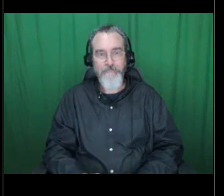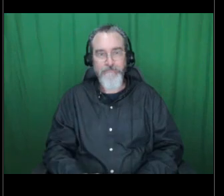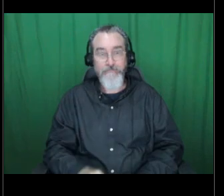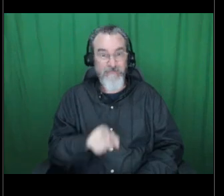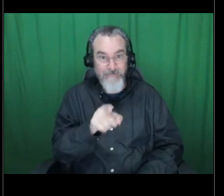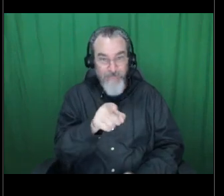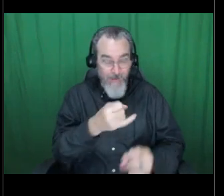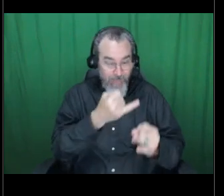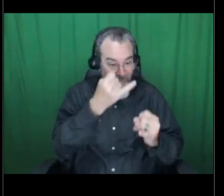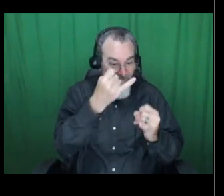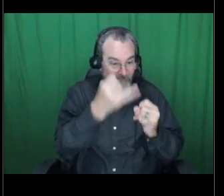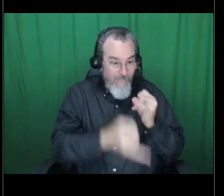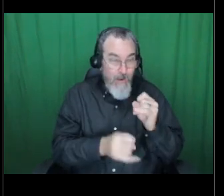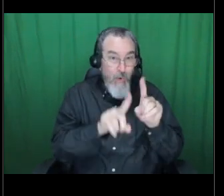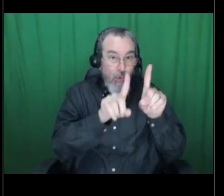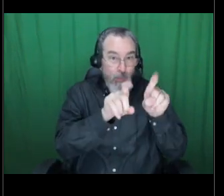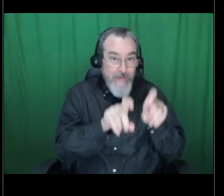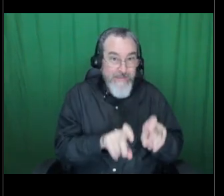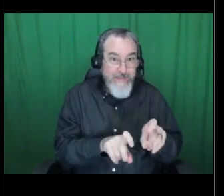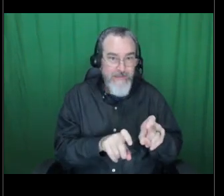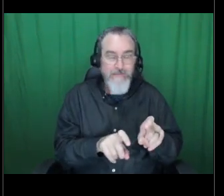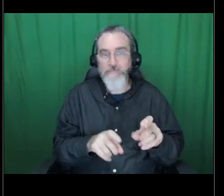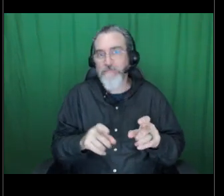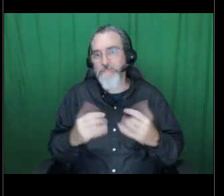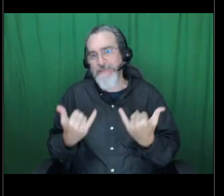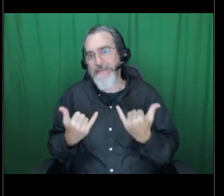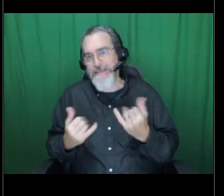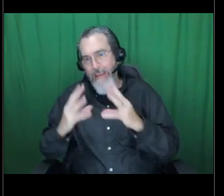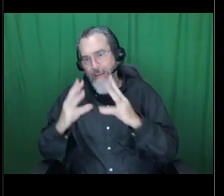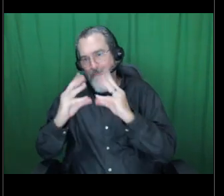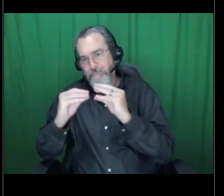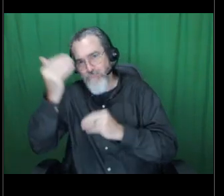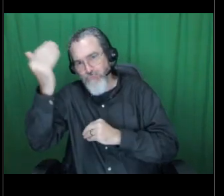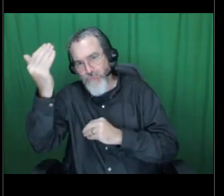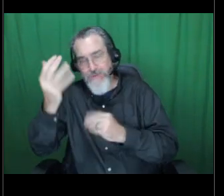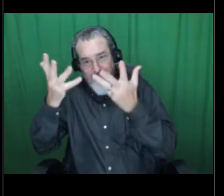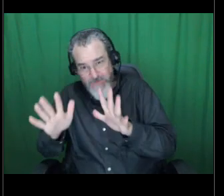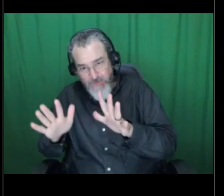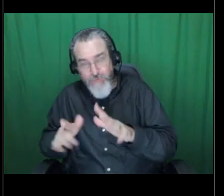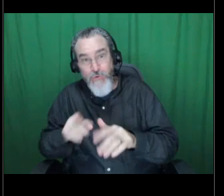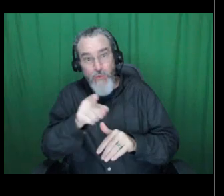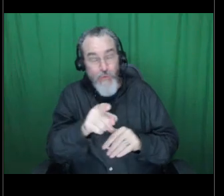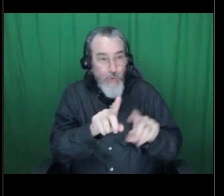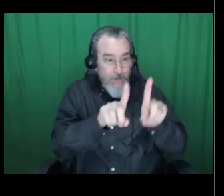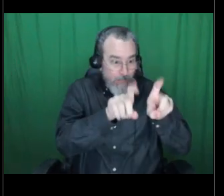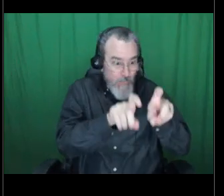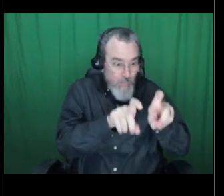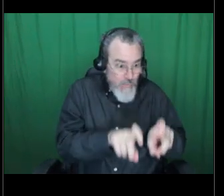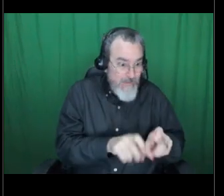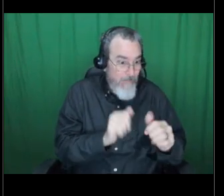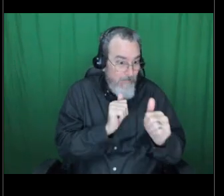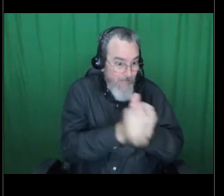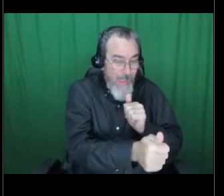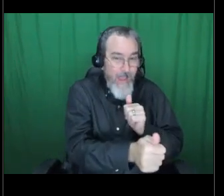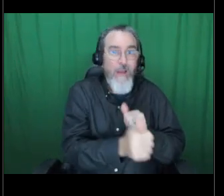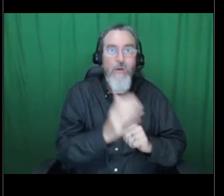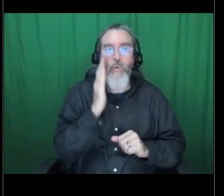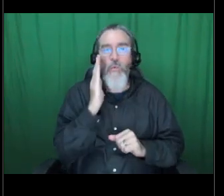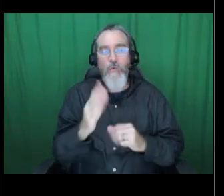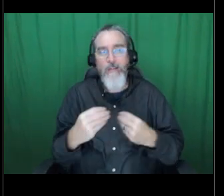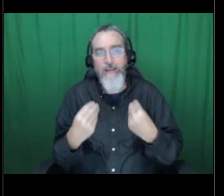quiz, which will be available at the end of today's presentation, and pass the quiz, you will receive a